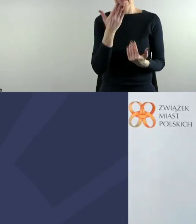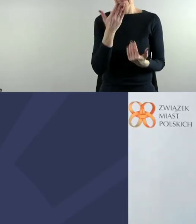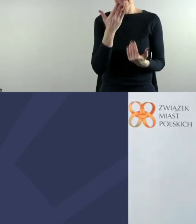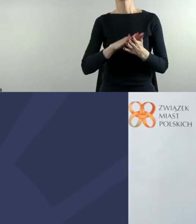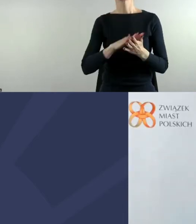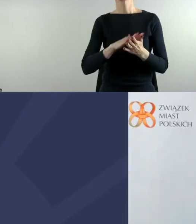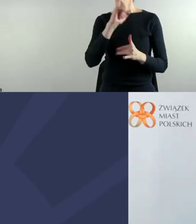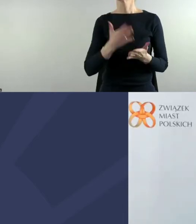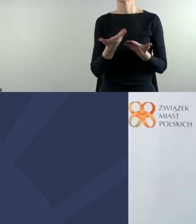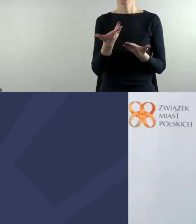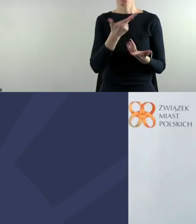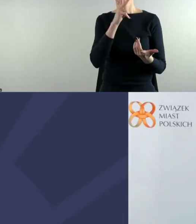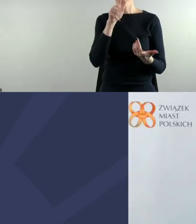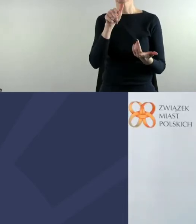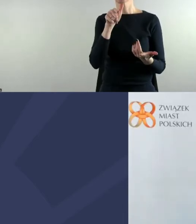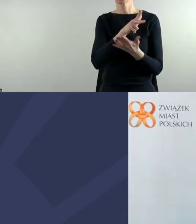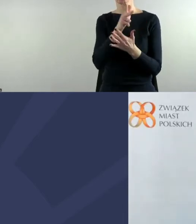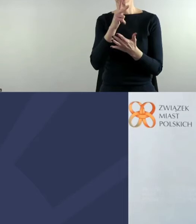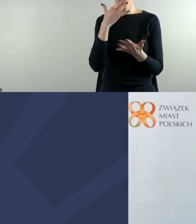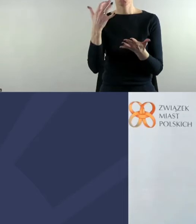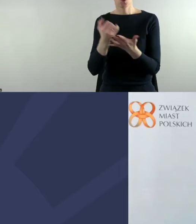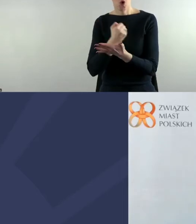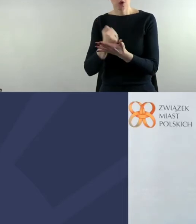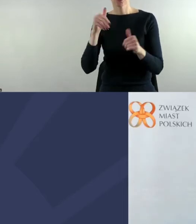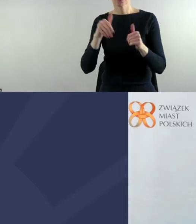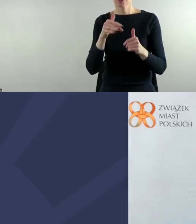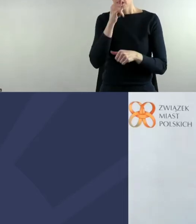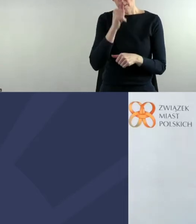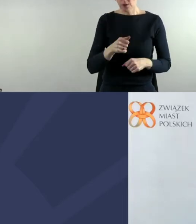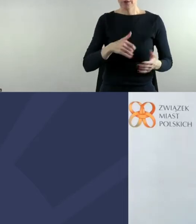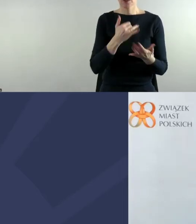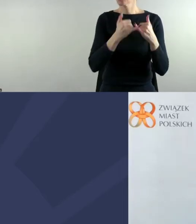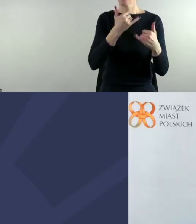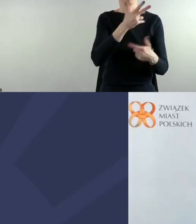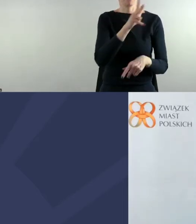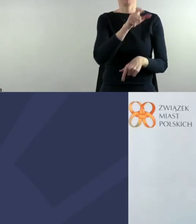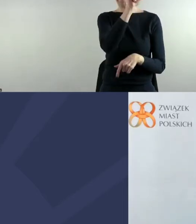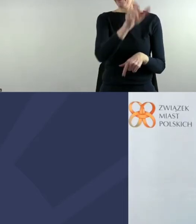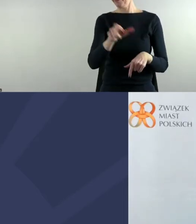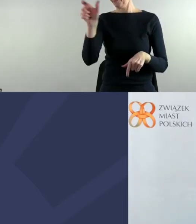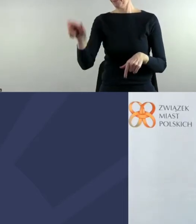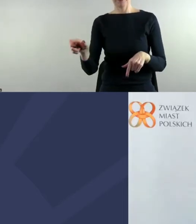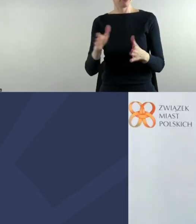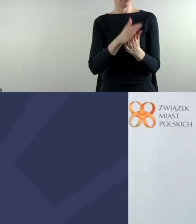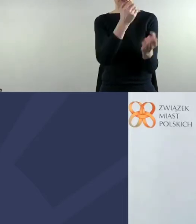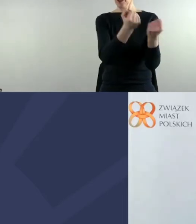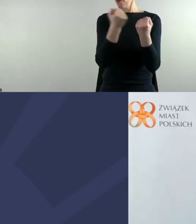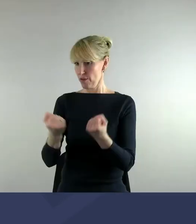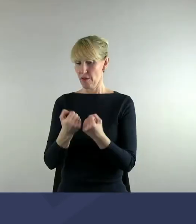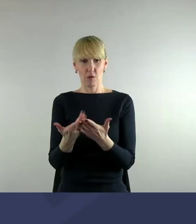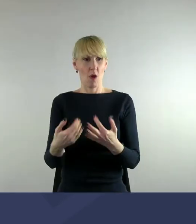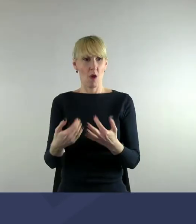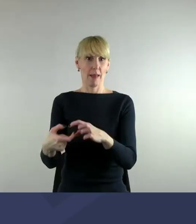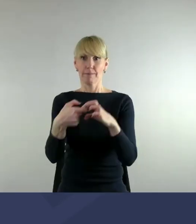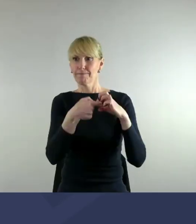how it's really implemented in practice and what are the benefits of all the partner entities. And of course, those